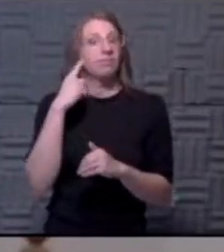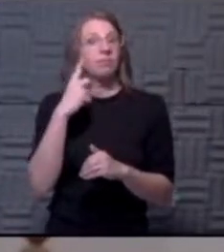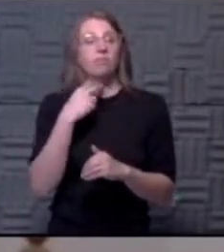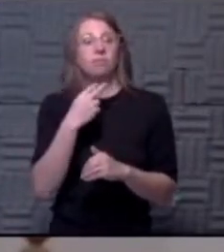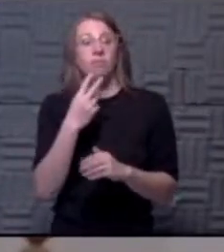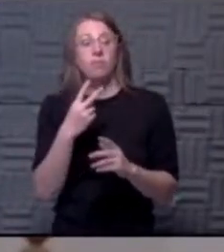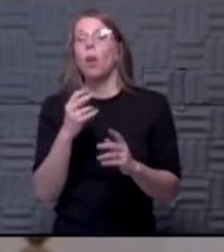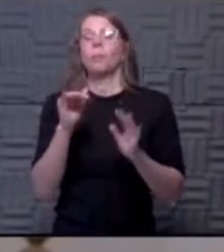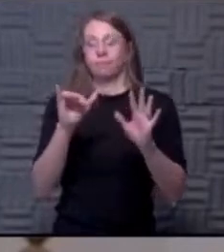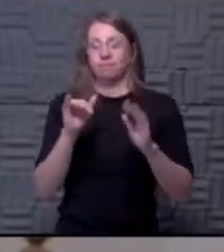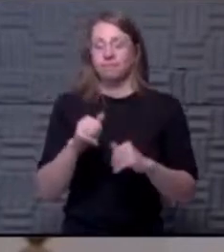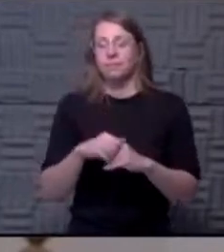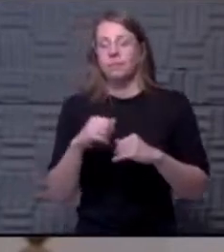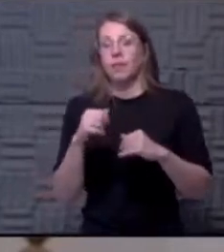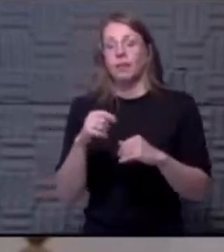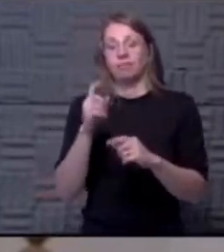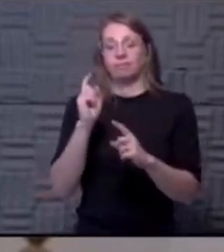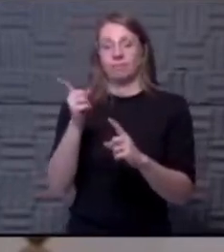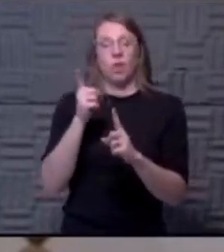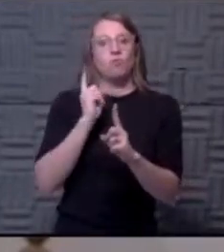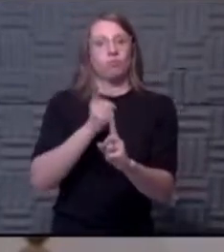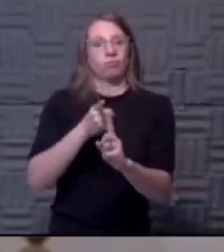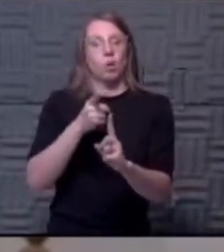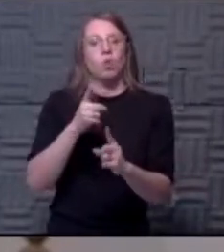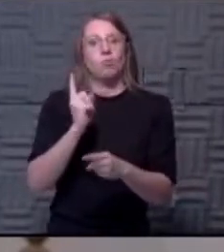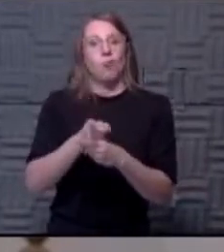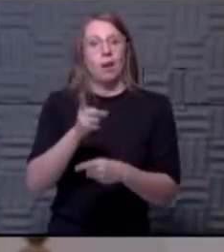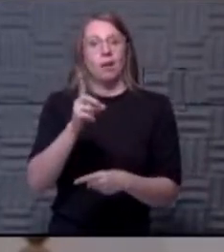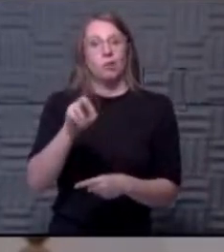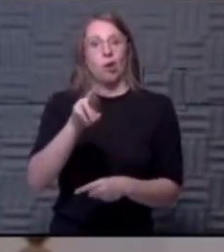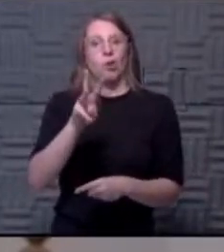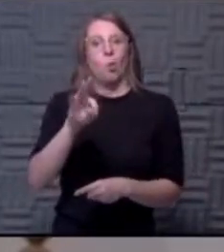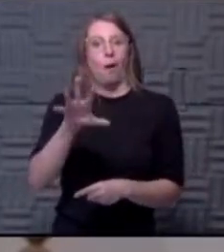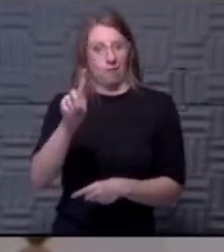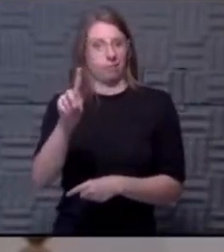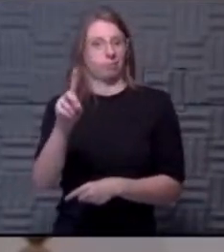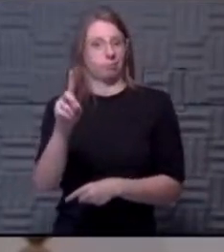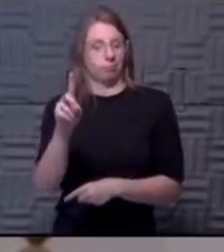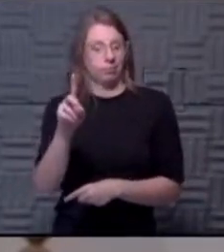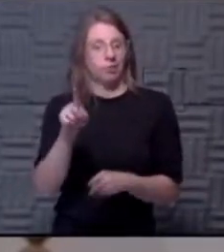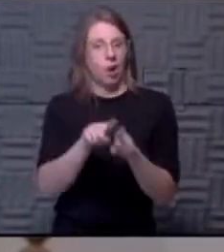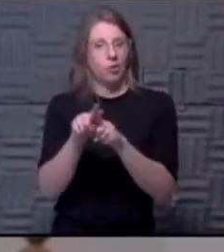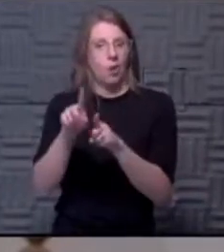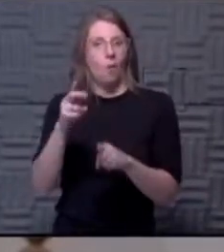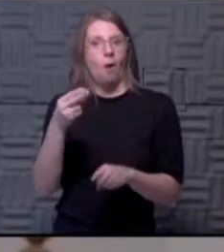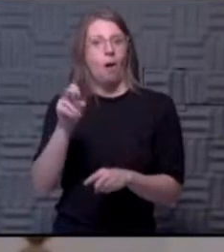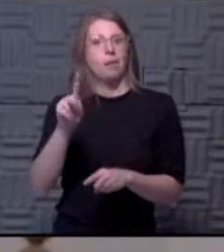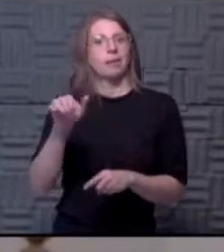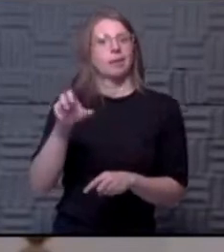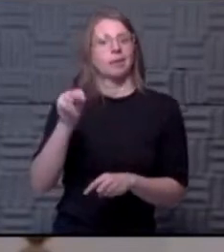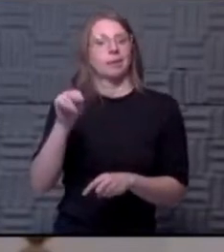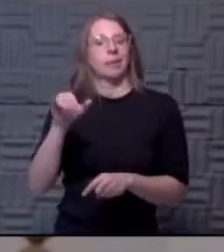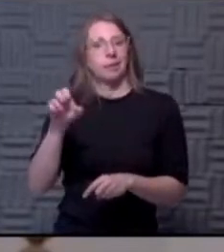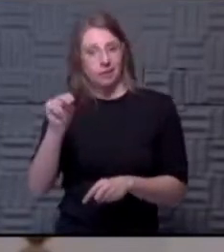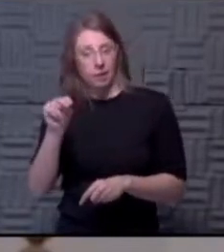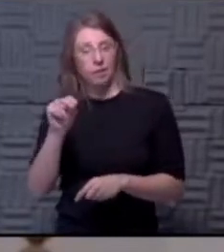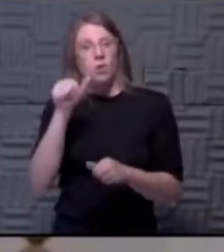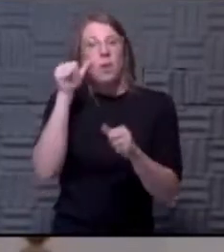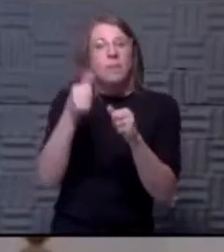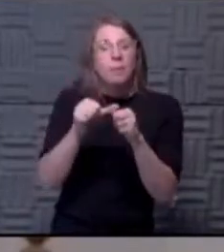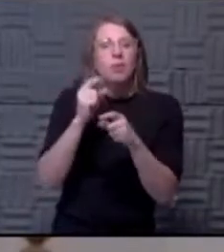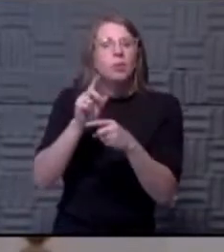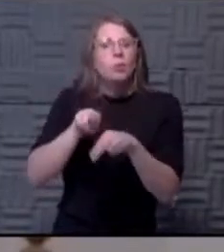I think what you've said is spot on, Dr. Wild and Hawkinson. And we have to remember that this is a